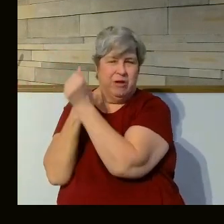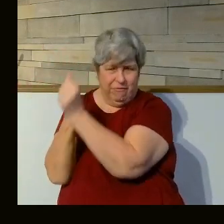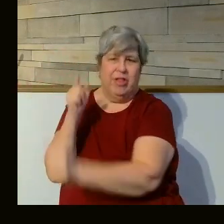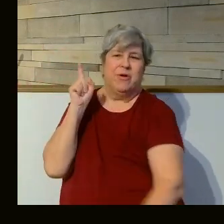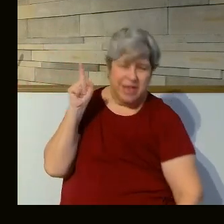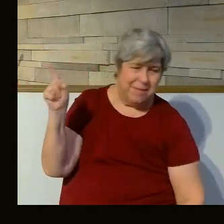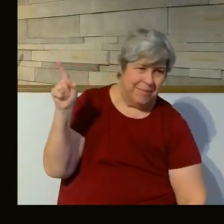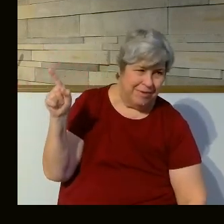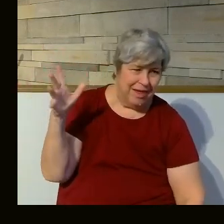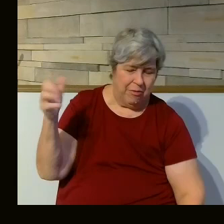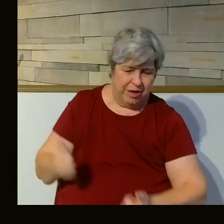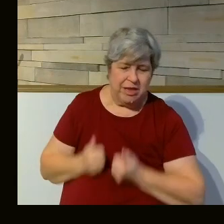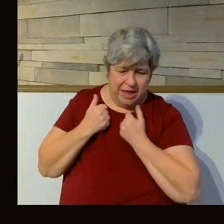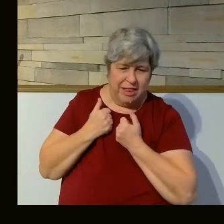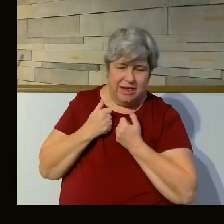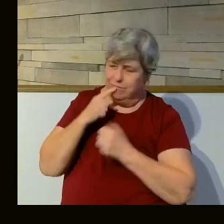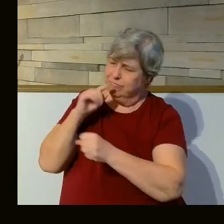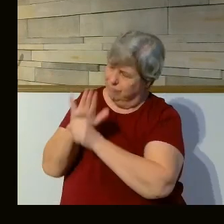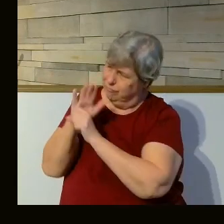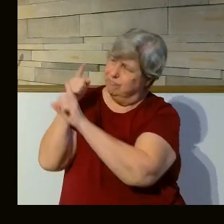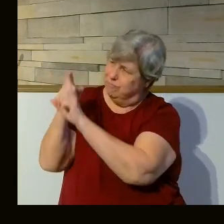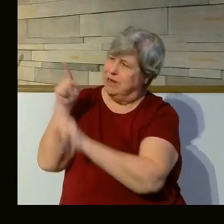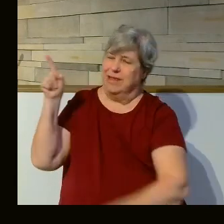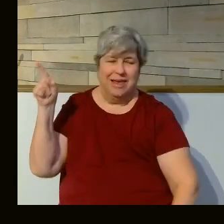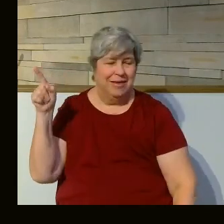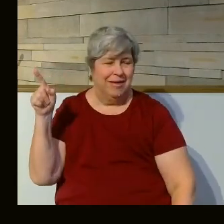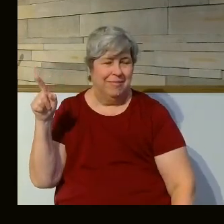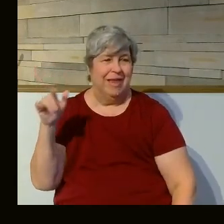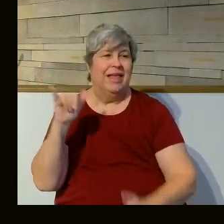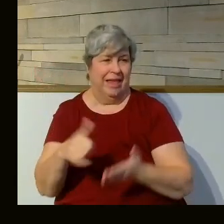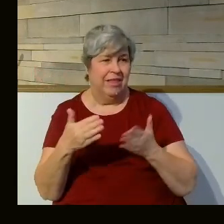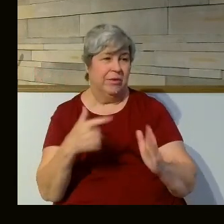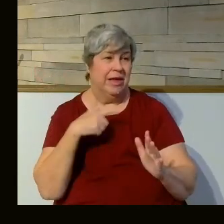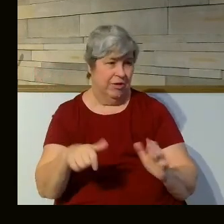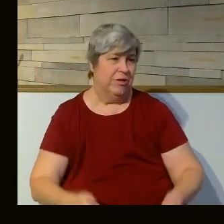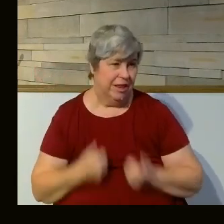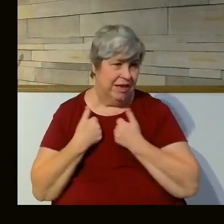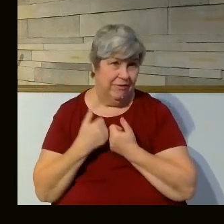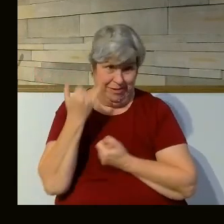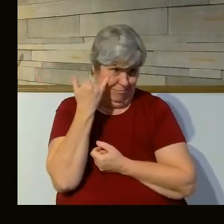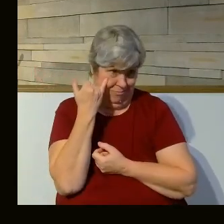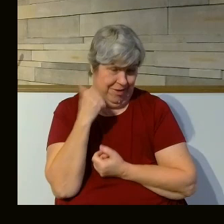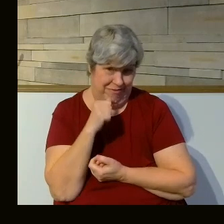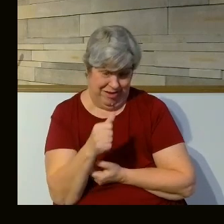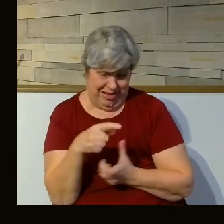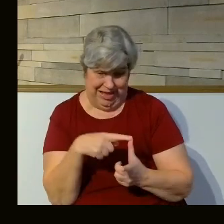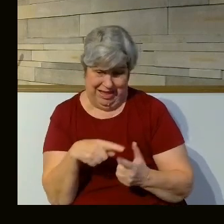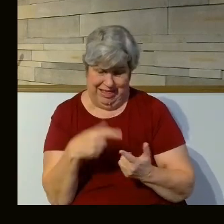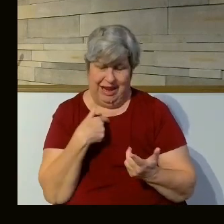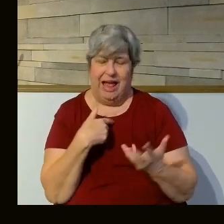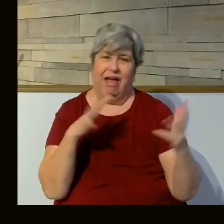after him, and I want to live life committed to him. I think that's the way that I should live. If not, then we're going to